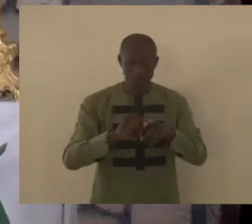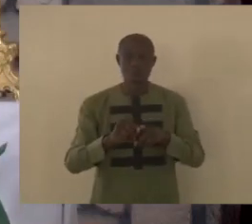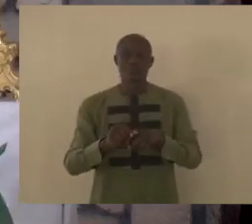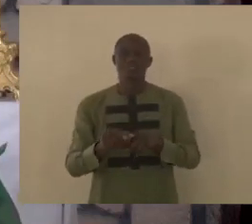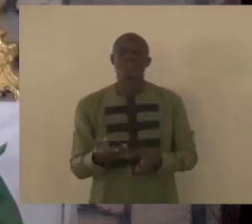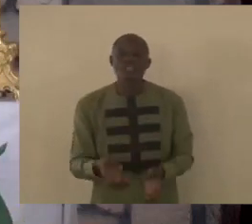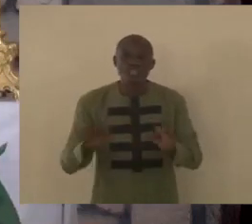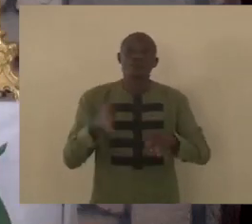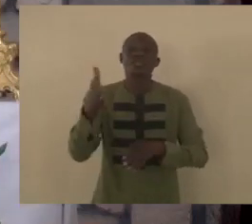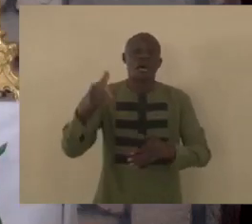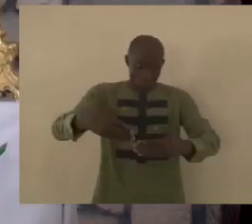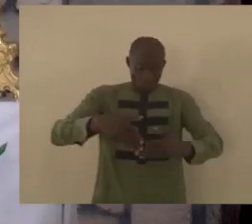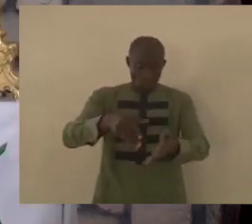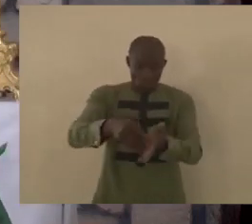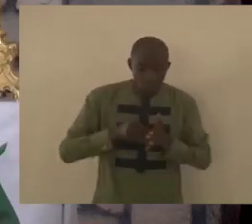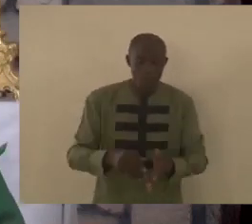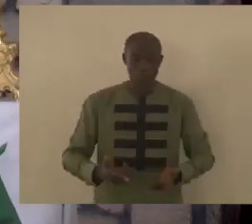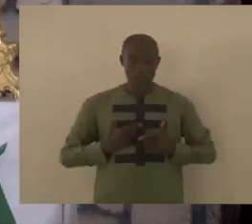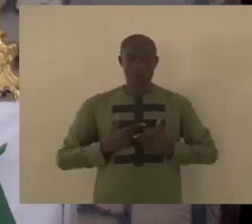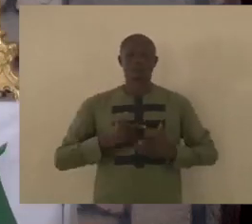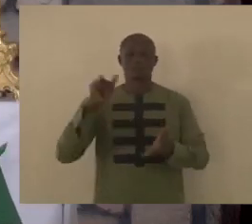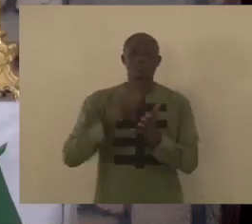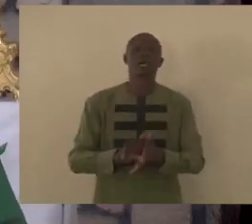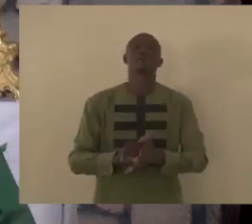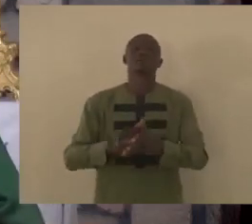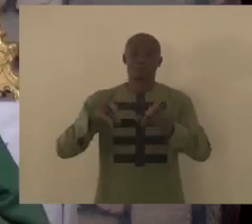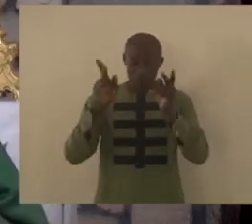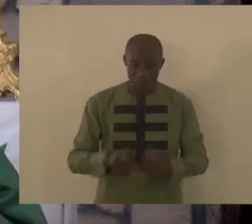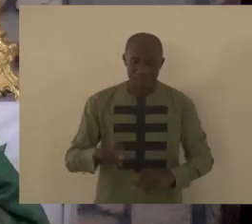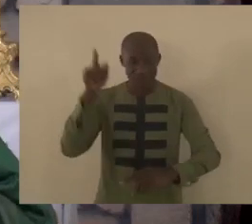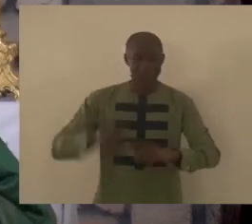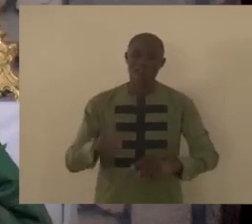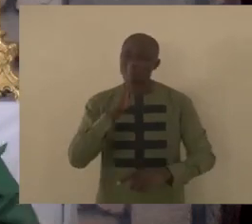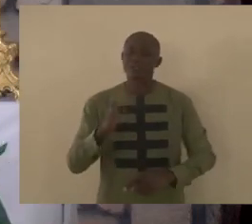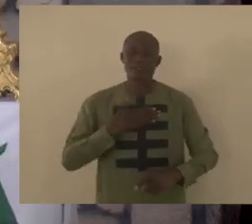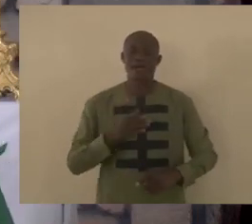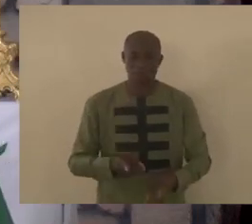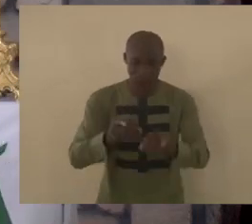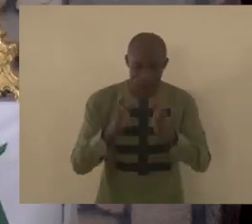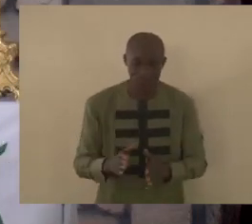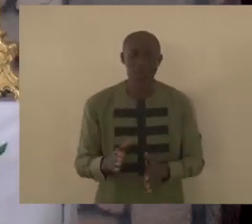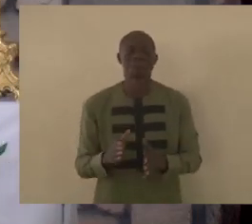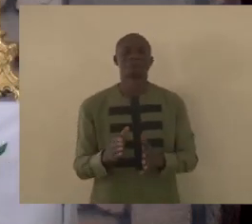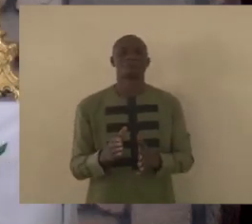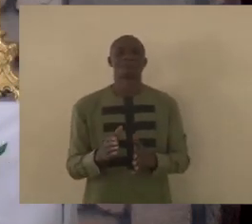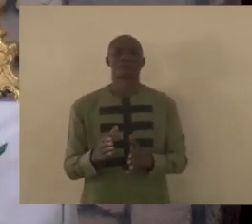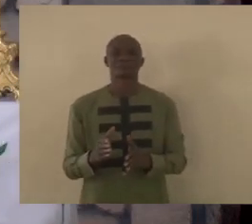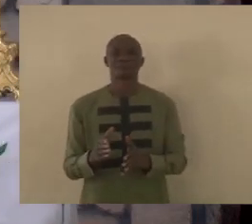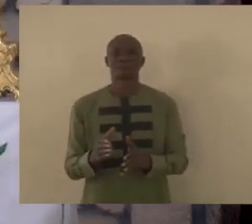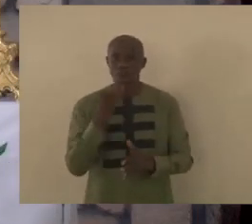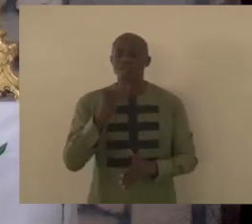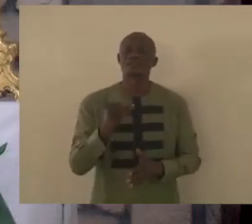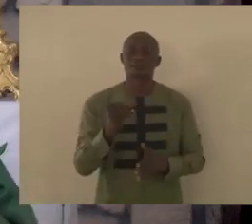even their own life, such a person cannot be my disciples. Are we to take this